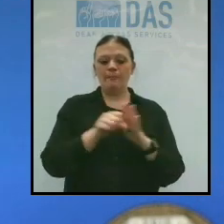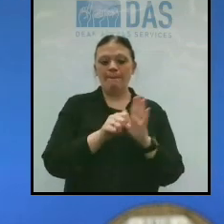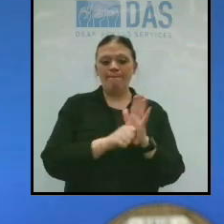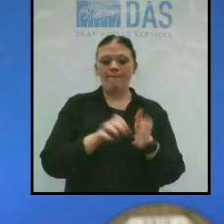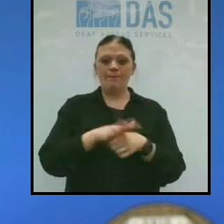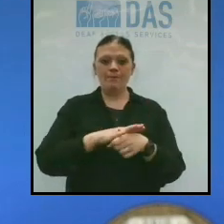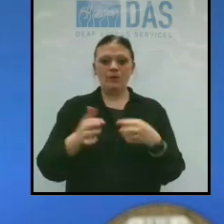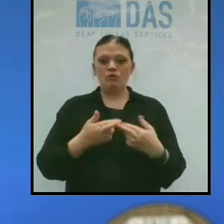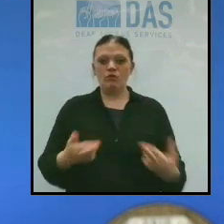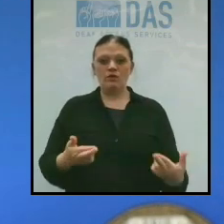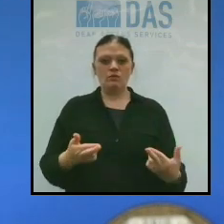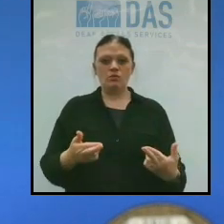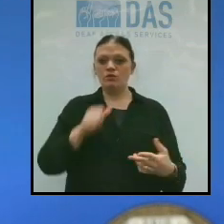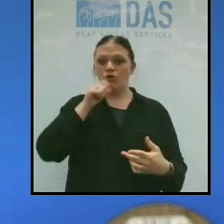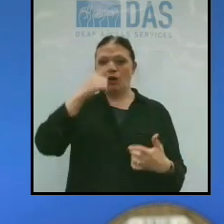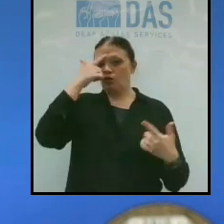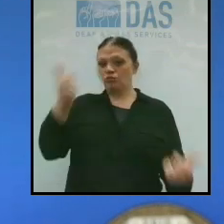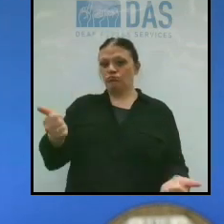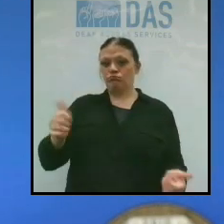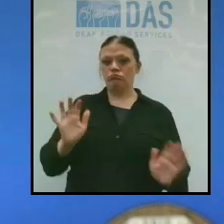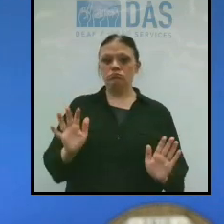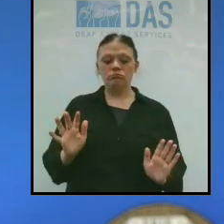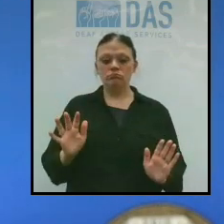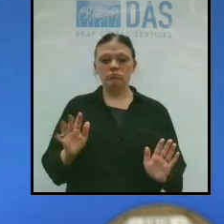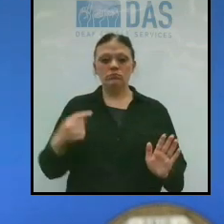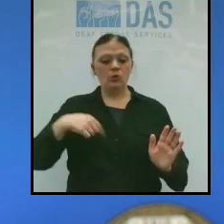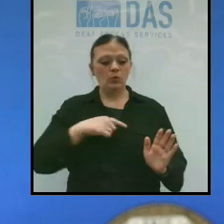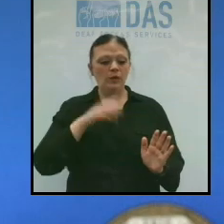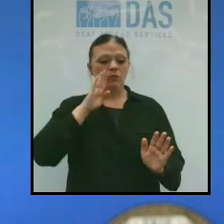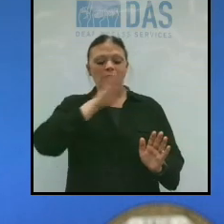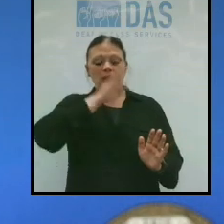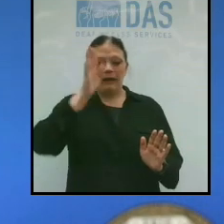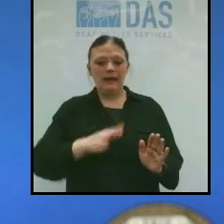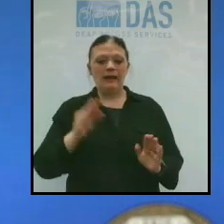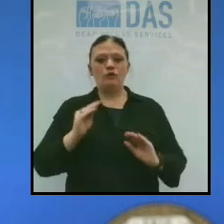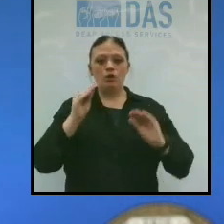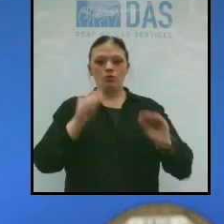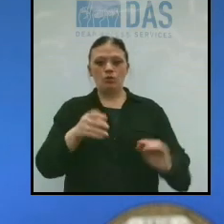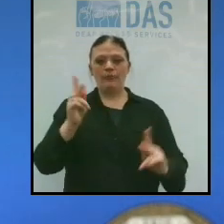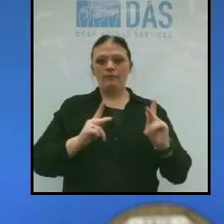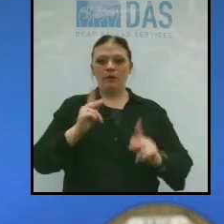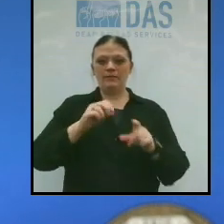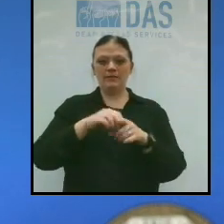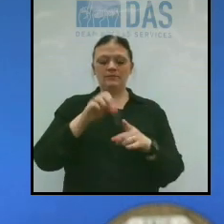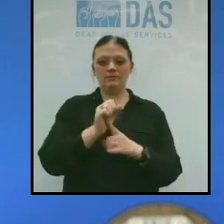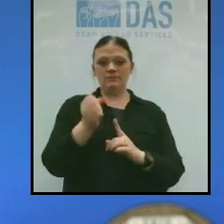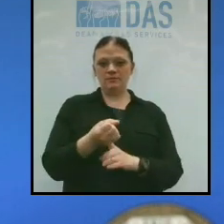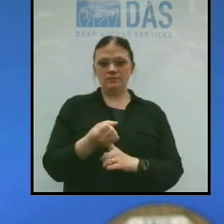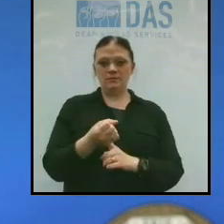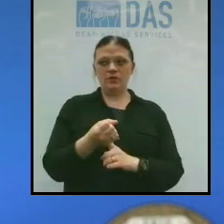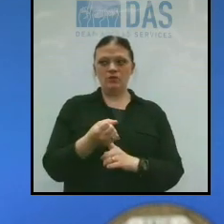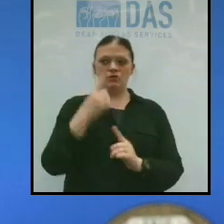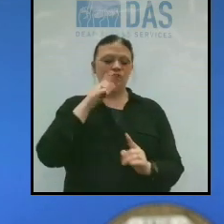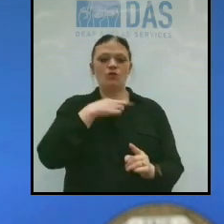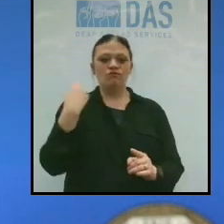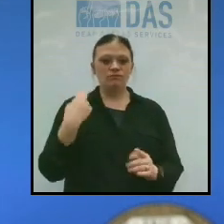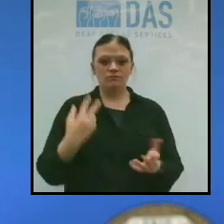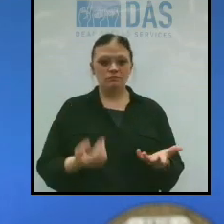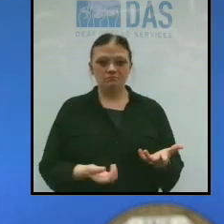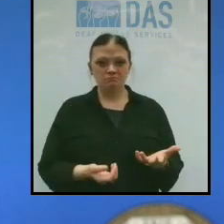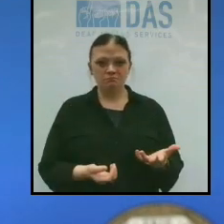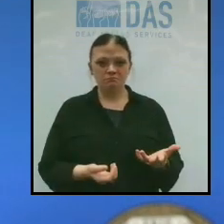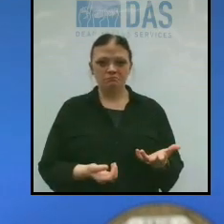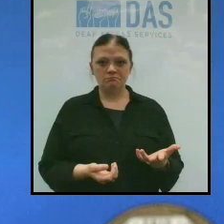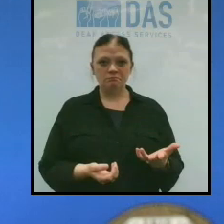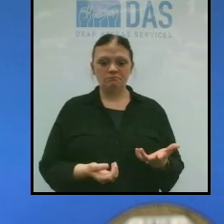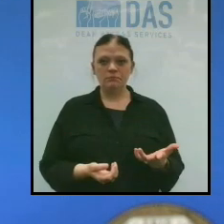resources. They're not going to just do it on their own. And we're never going to put the public in a situation where they're at risk. So when